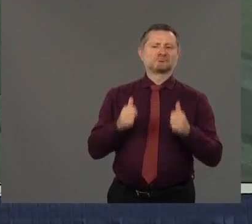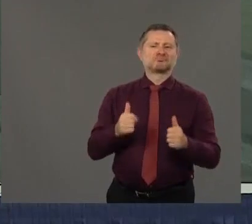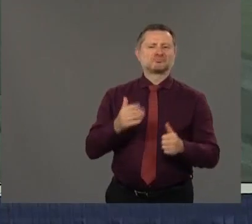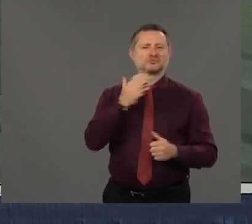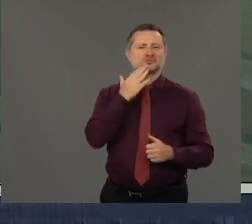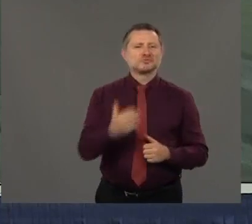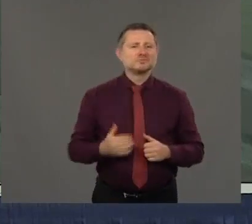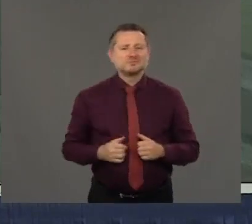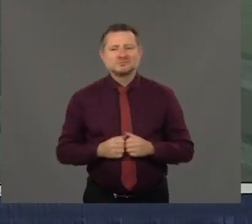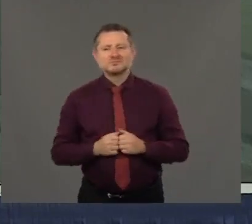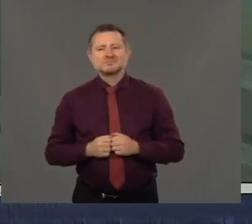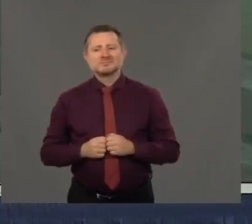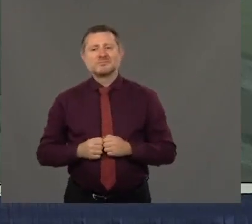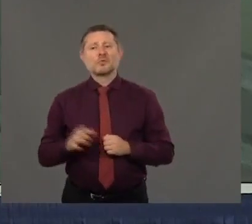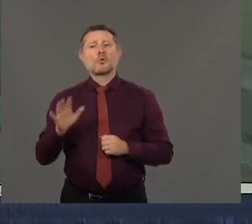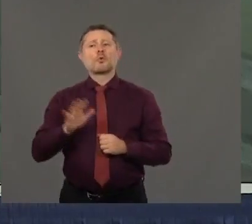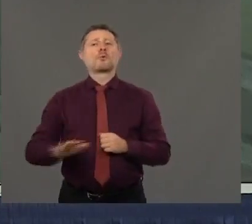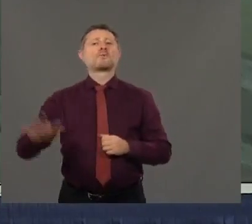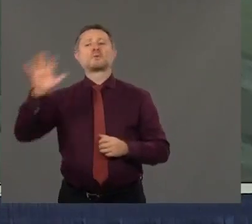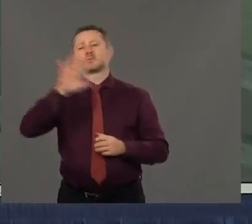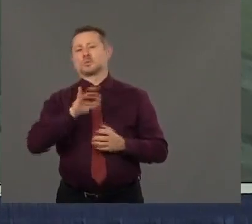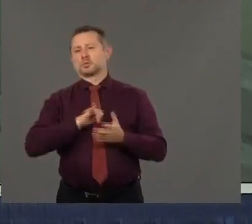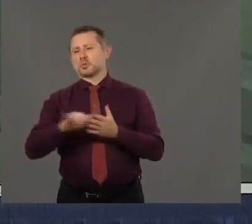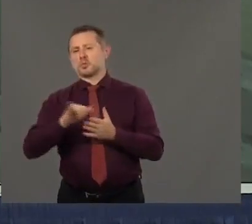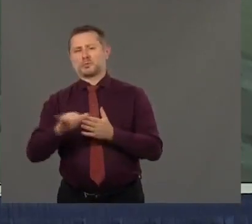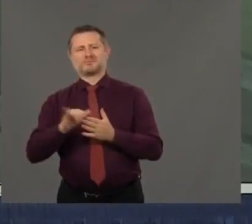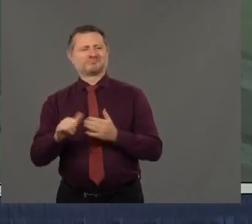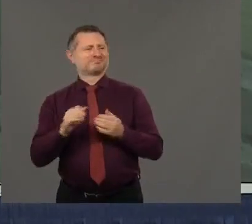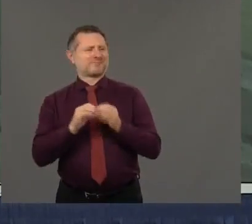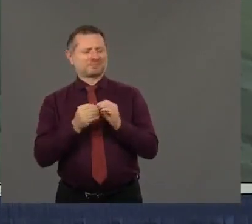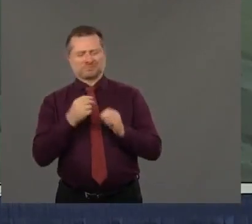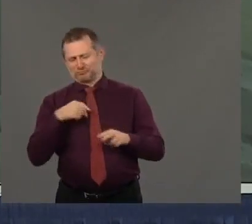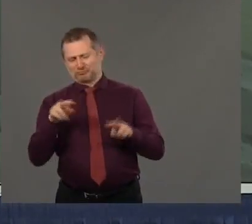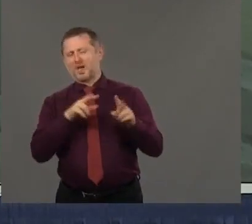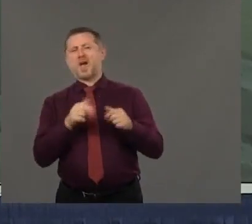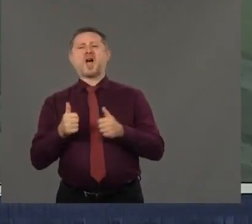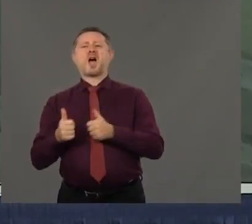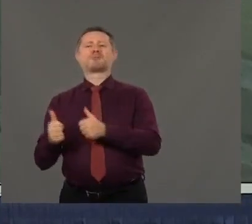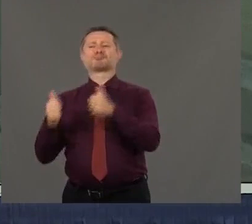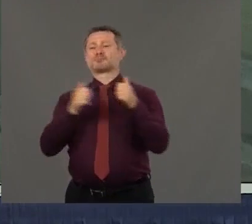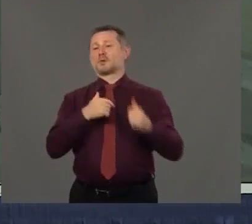infection rate is down all across the state. We're going to enter phase 3.